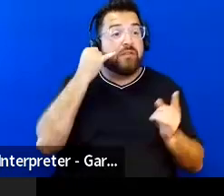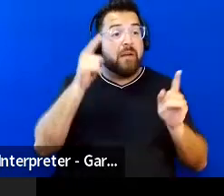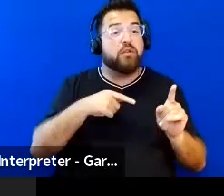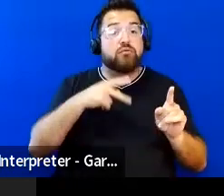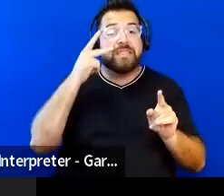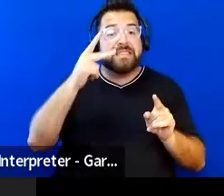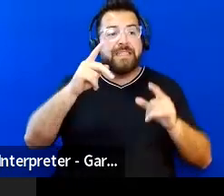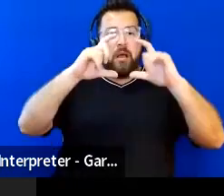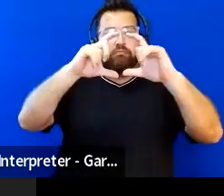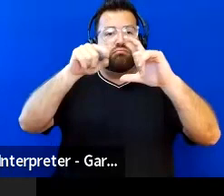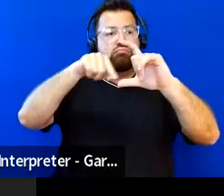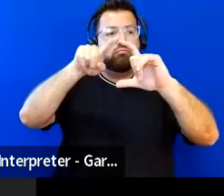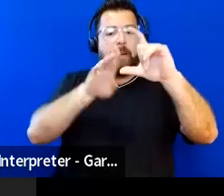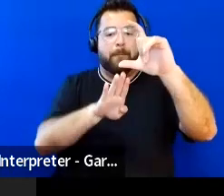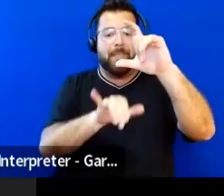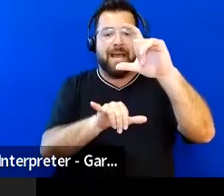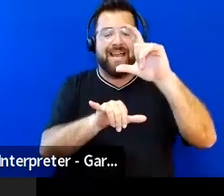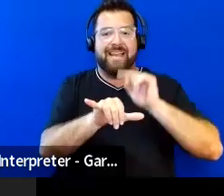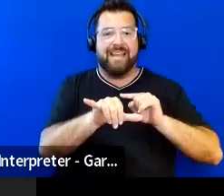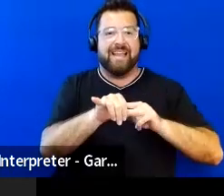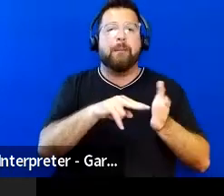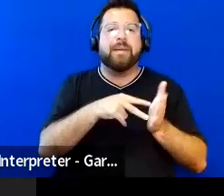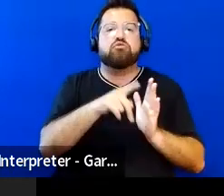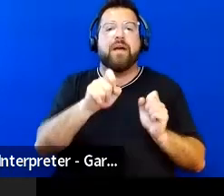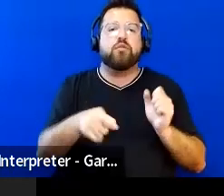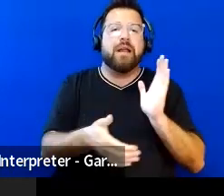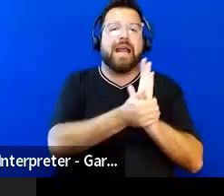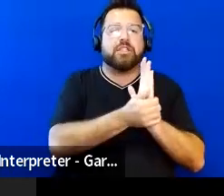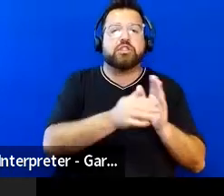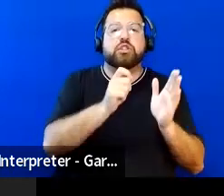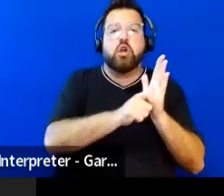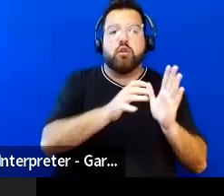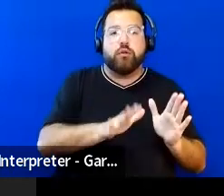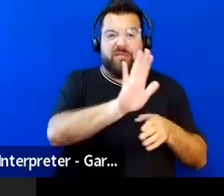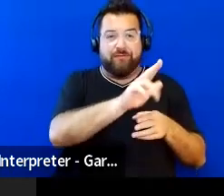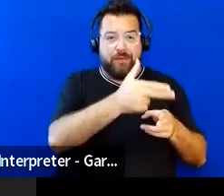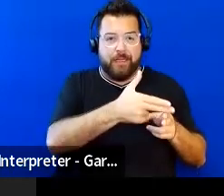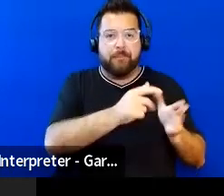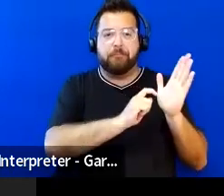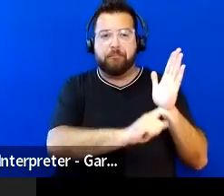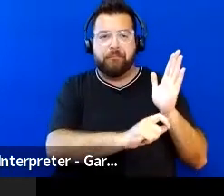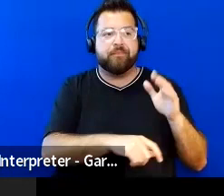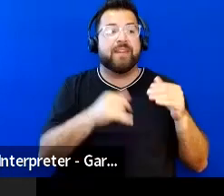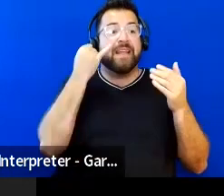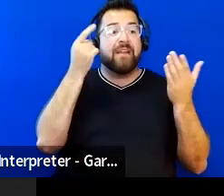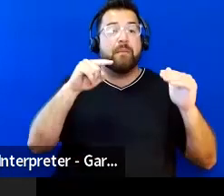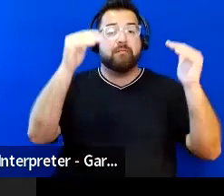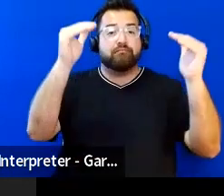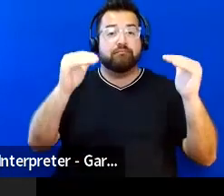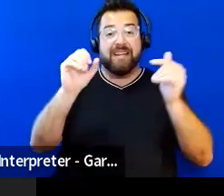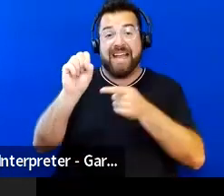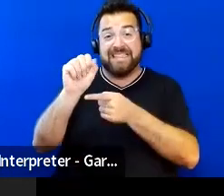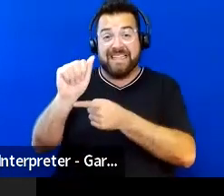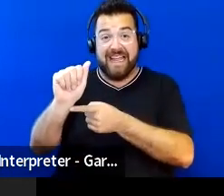put the attribution on it. It means that you just have to say the author's name. If it has the SA, that means that you have to share it under the